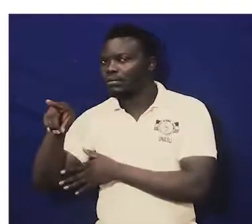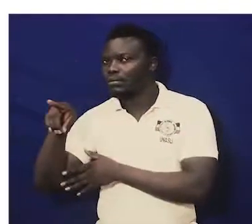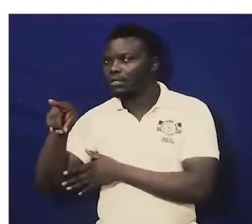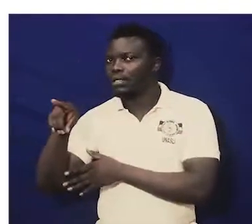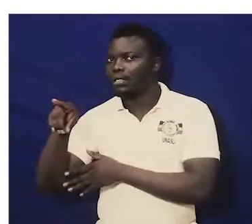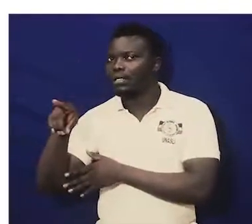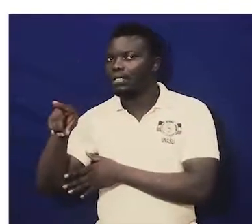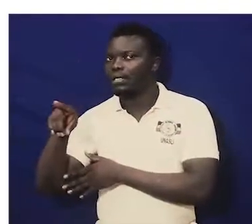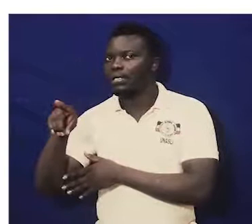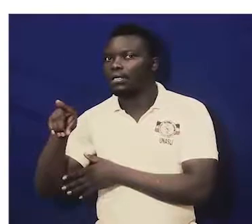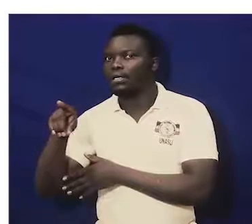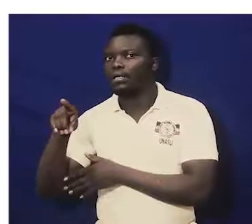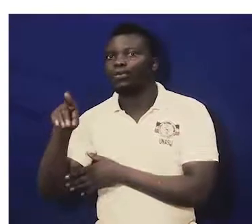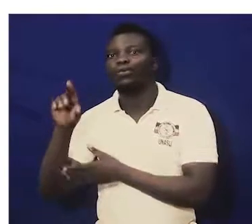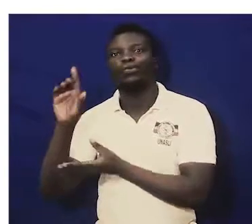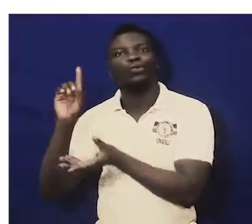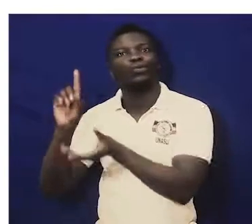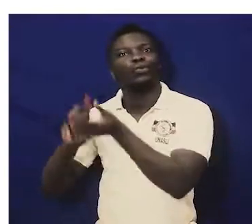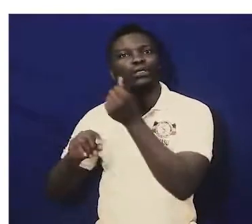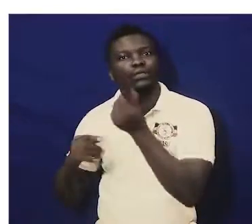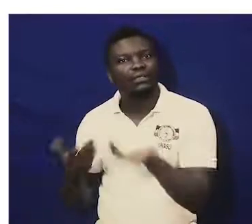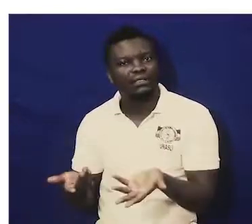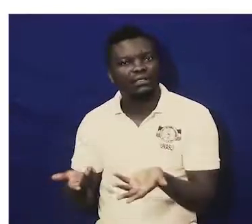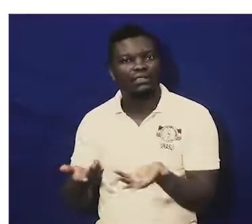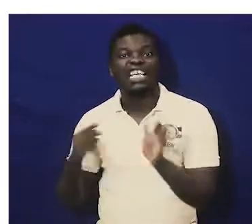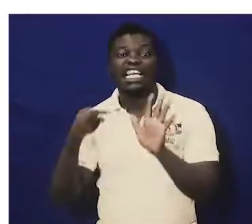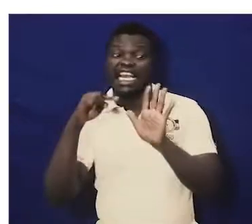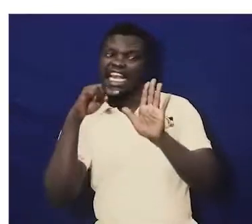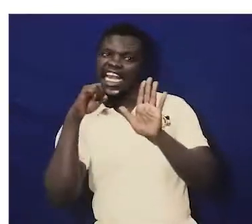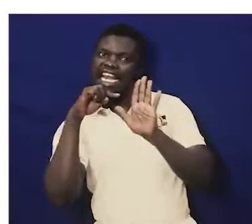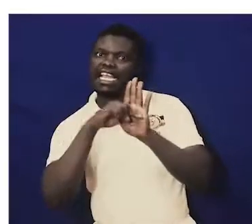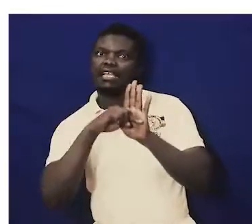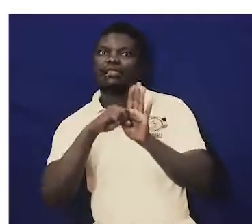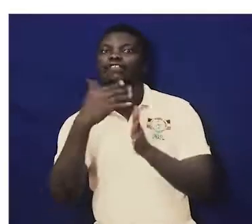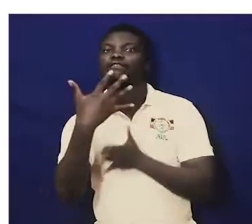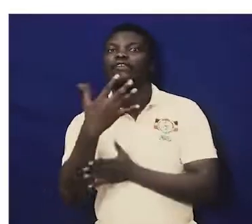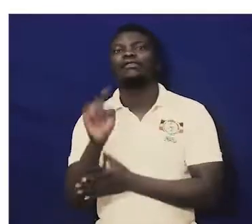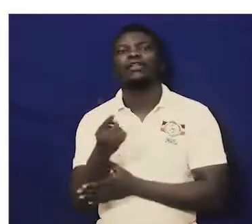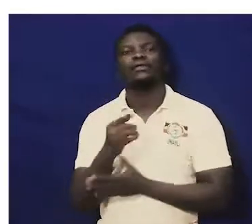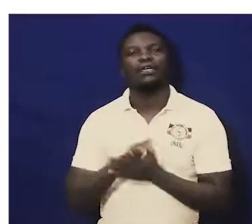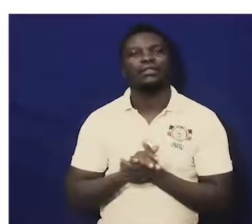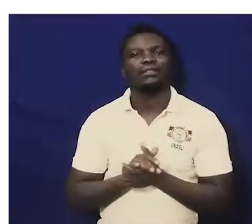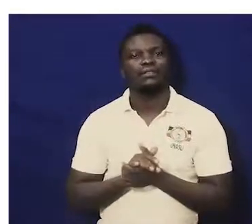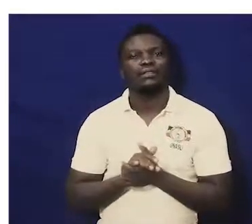is going to give us negative 5,000.